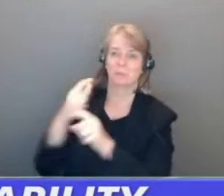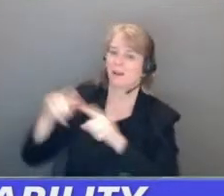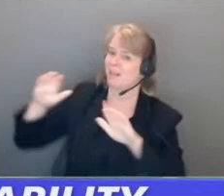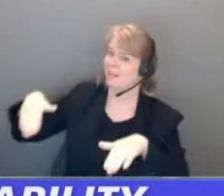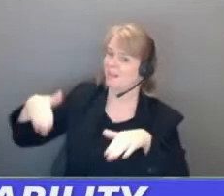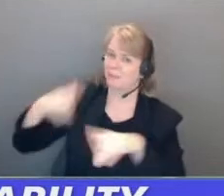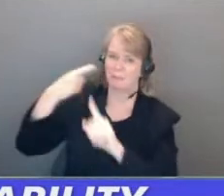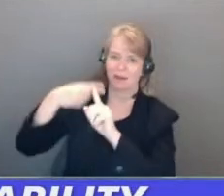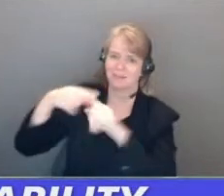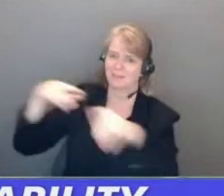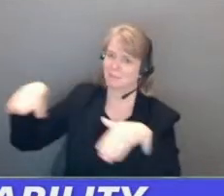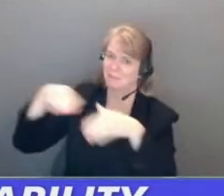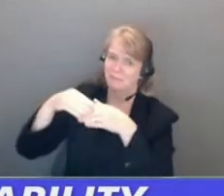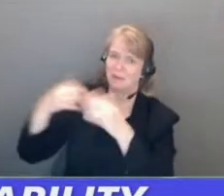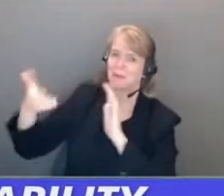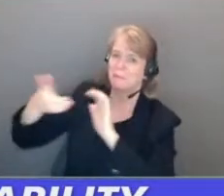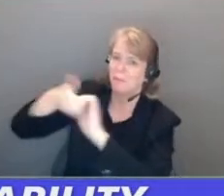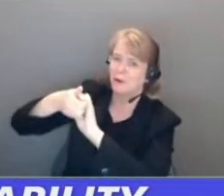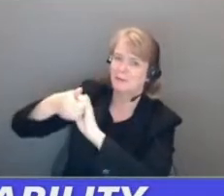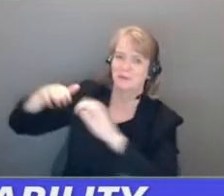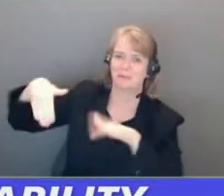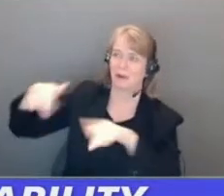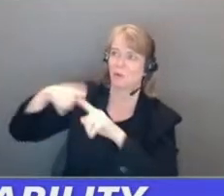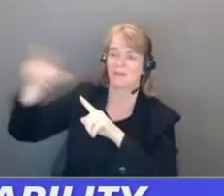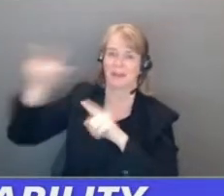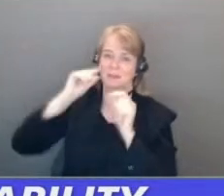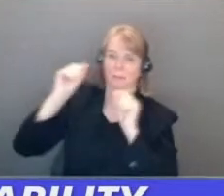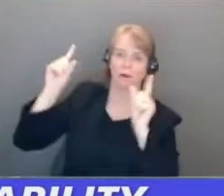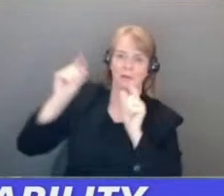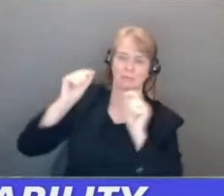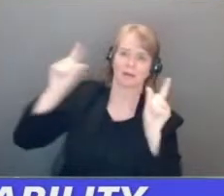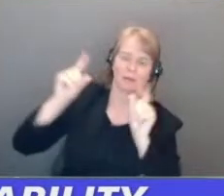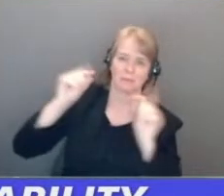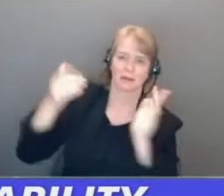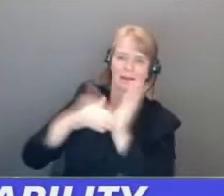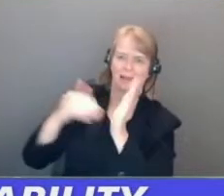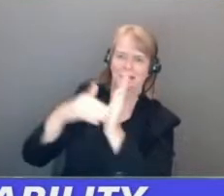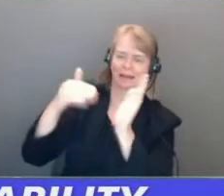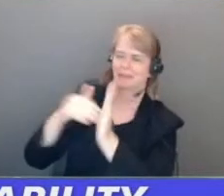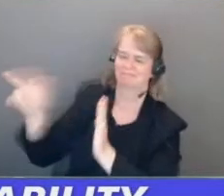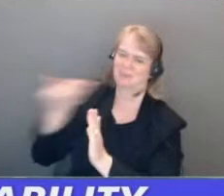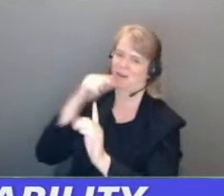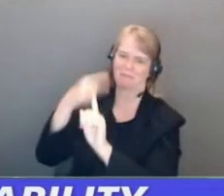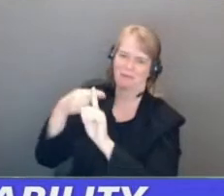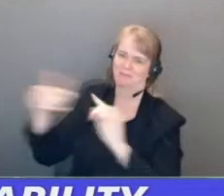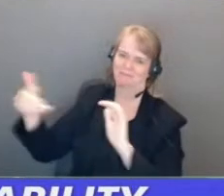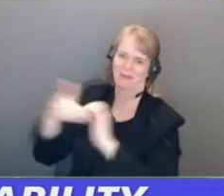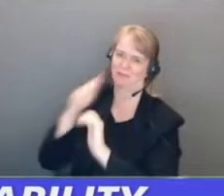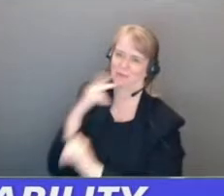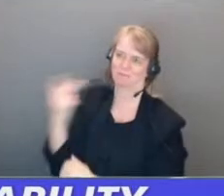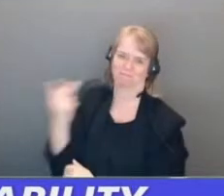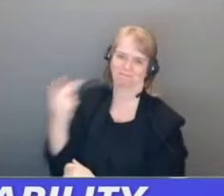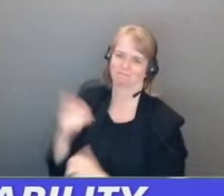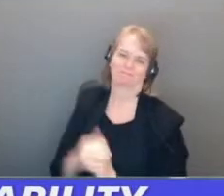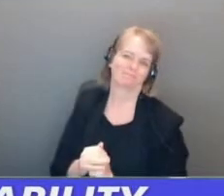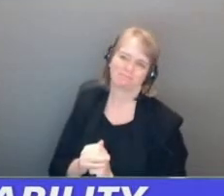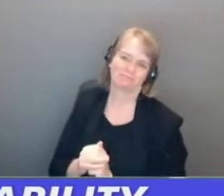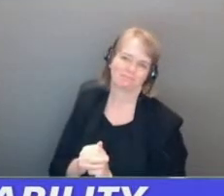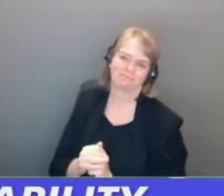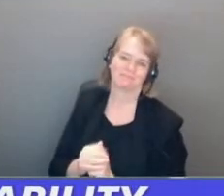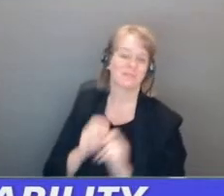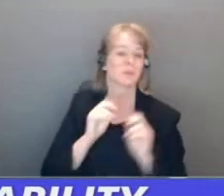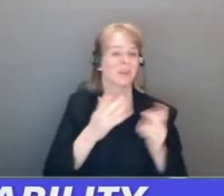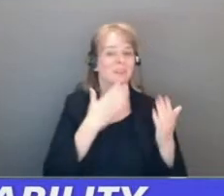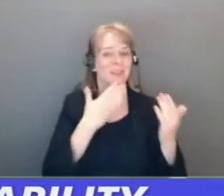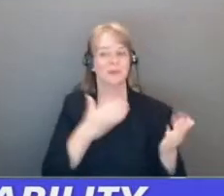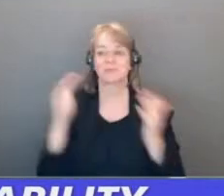constantly surprising the other. Thank you. Thank you. Thank you so much. We will now go to Leah